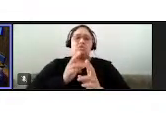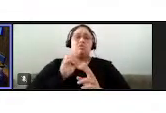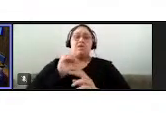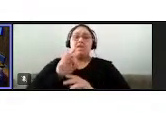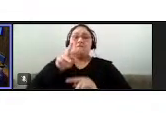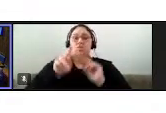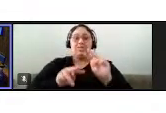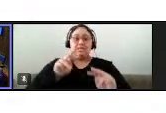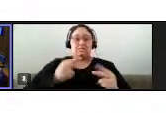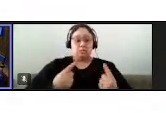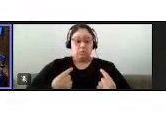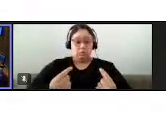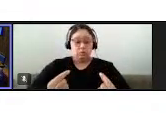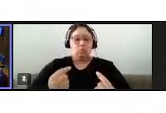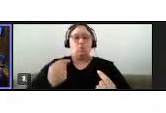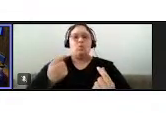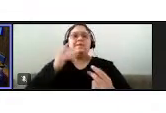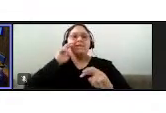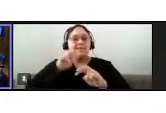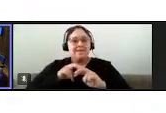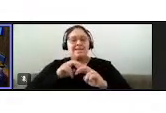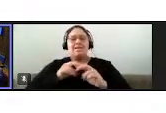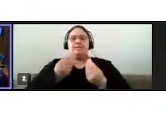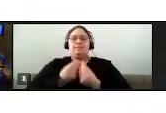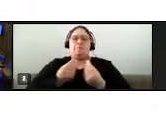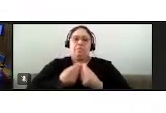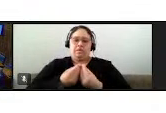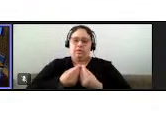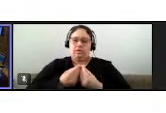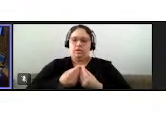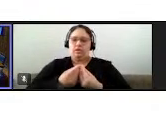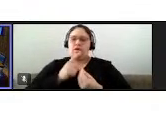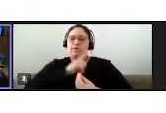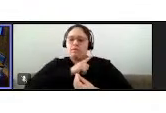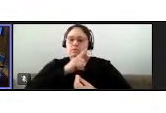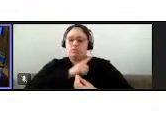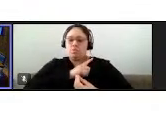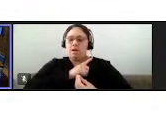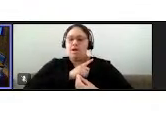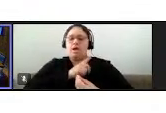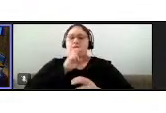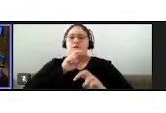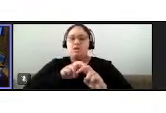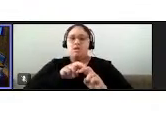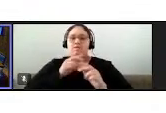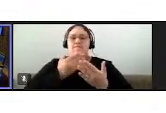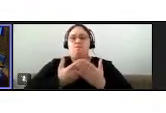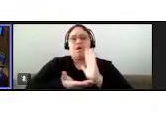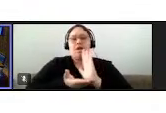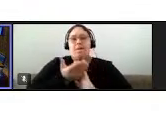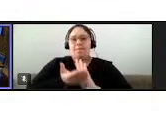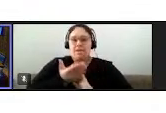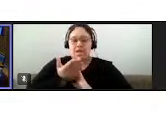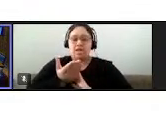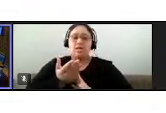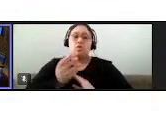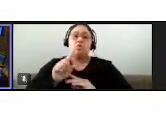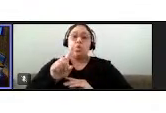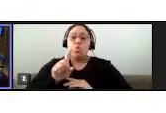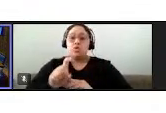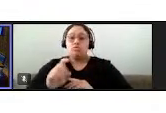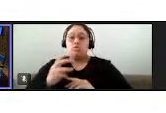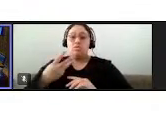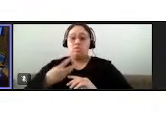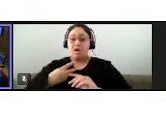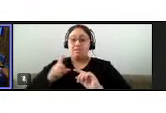did an assessment, there is a need for something. That is why there's a need for an upgrade. So the question was